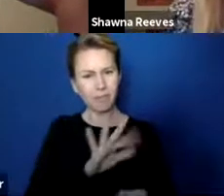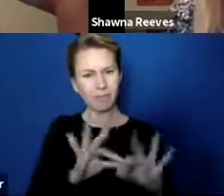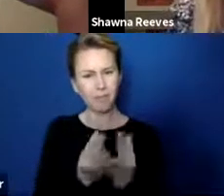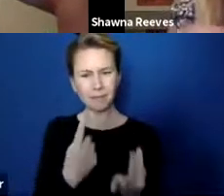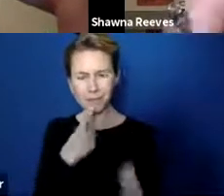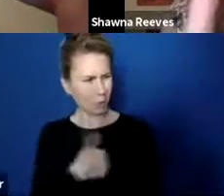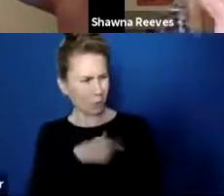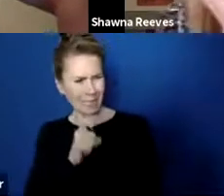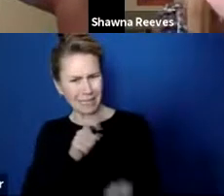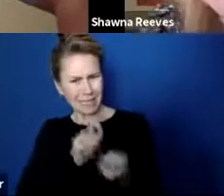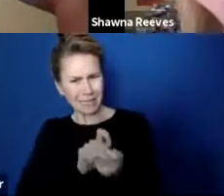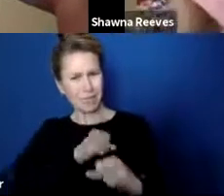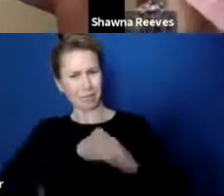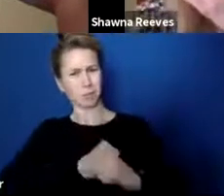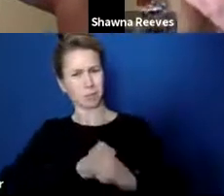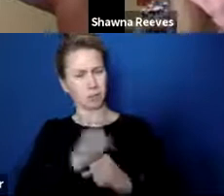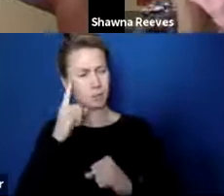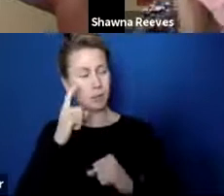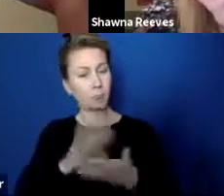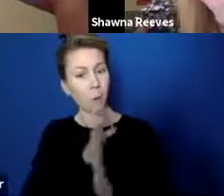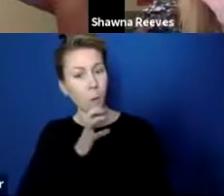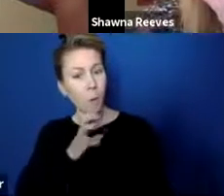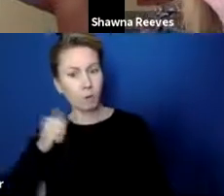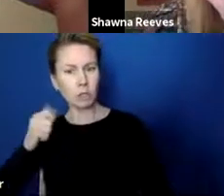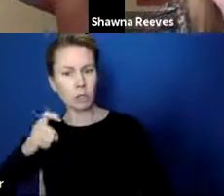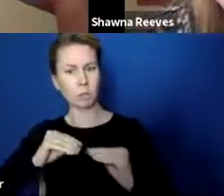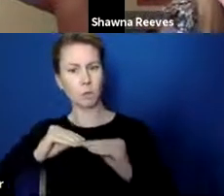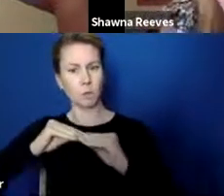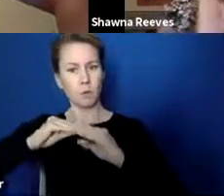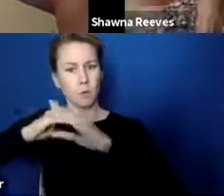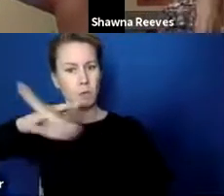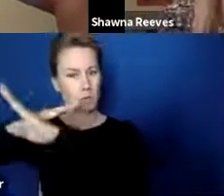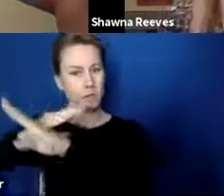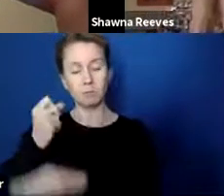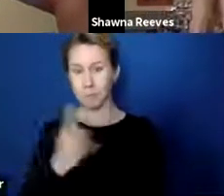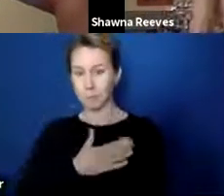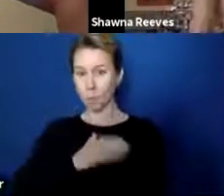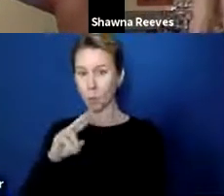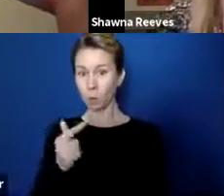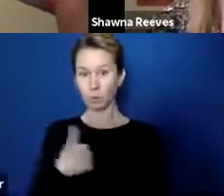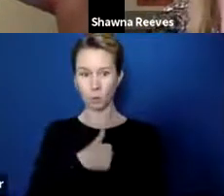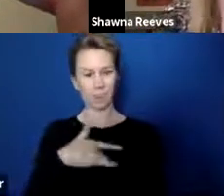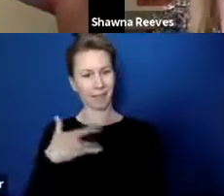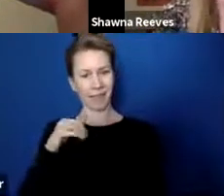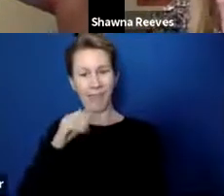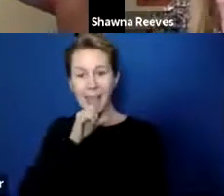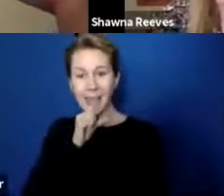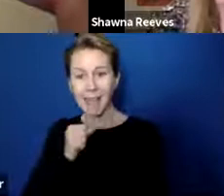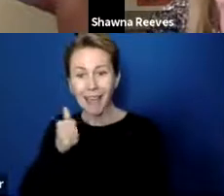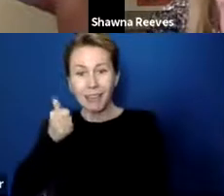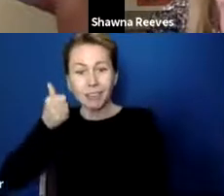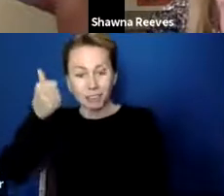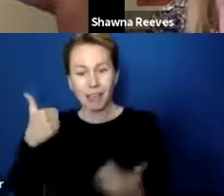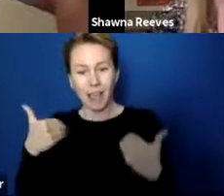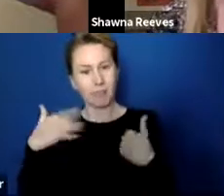well? Yeah, so I think that that's what we've seen with the Older Americans Act and the Older Californians Act, right? Those were folks who were older adults